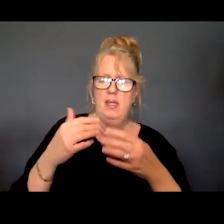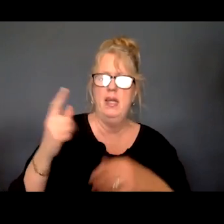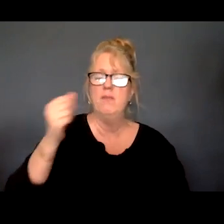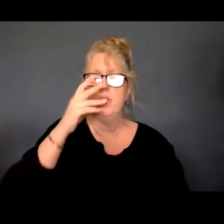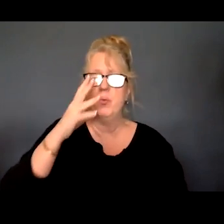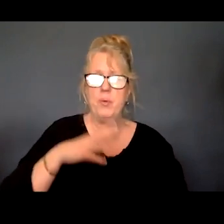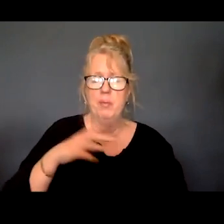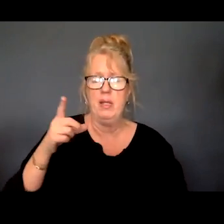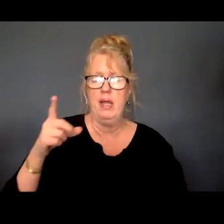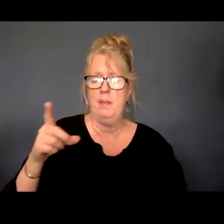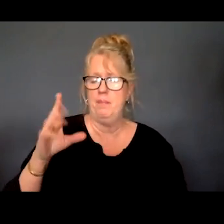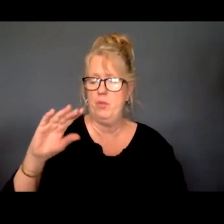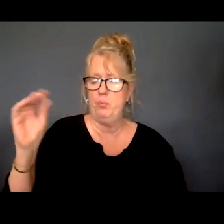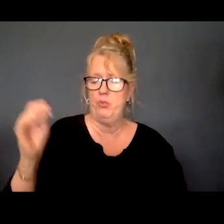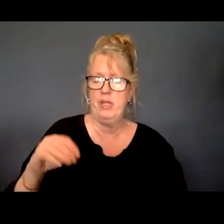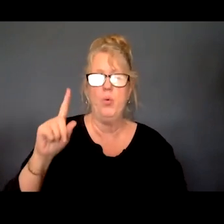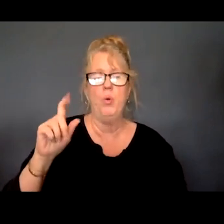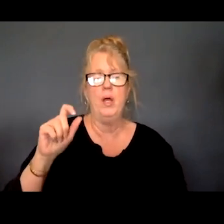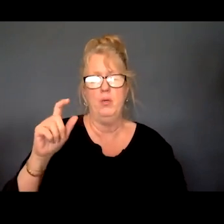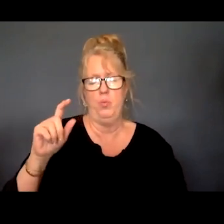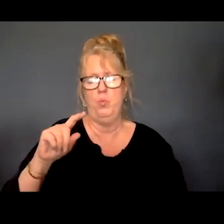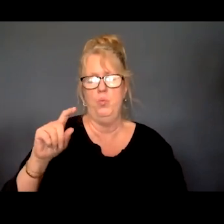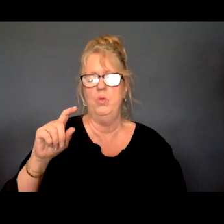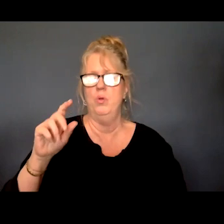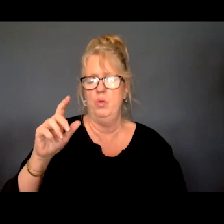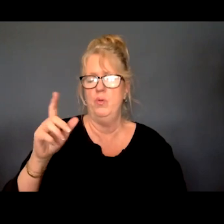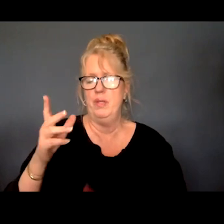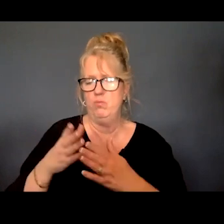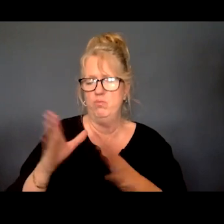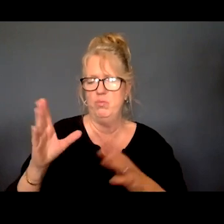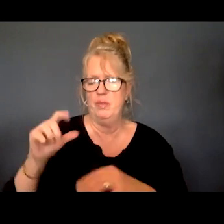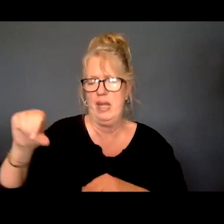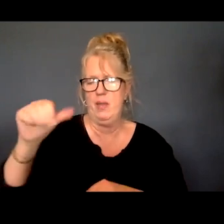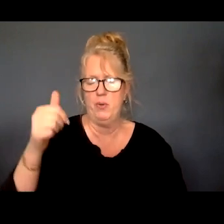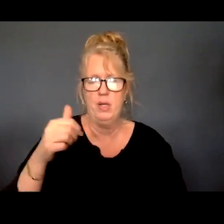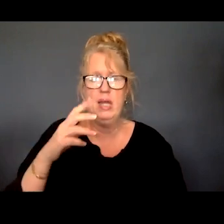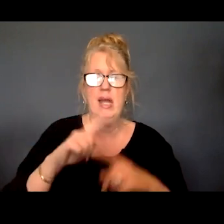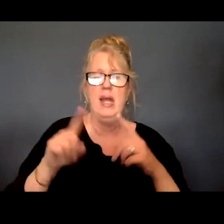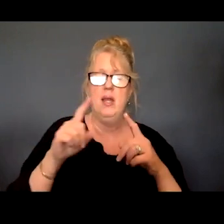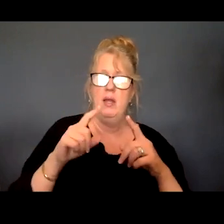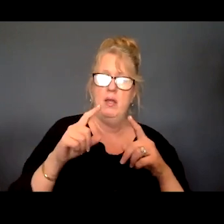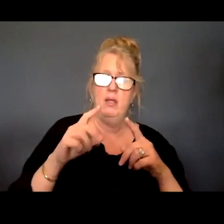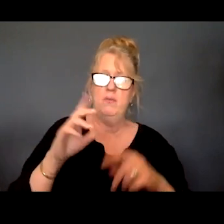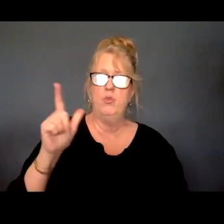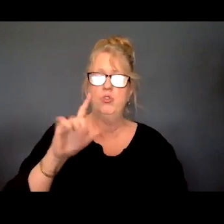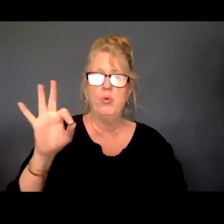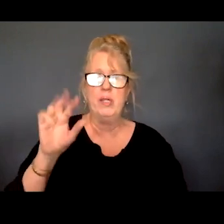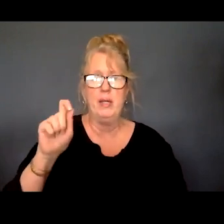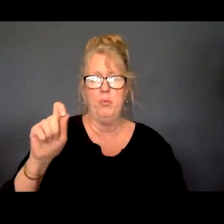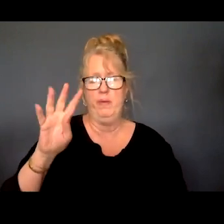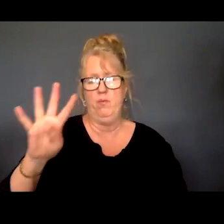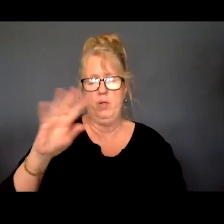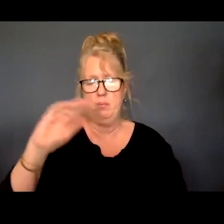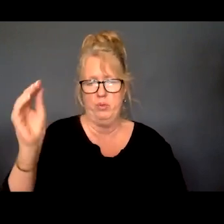death by suicide 1.4 times higher than construction overall. And accounted for 29.4% of